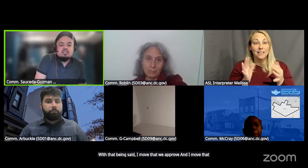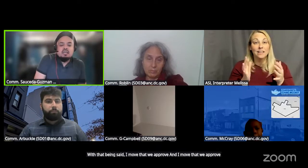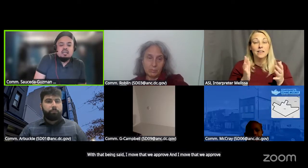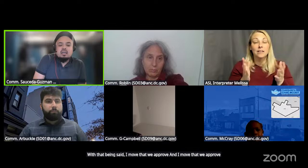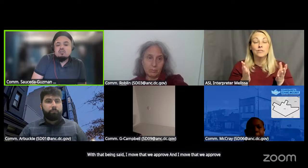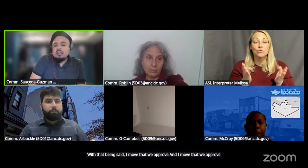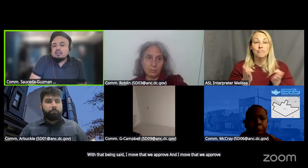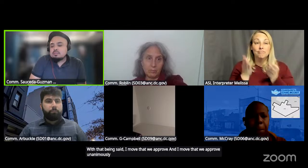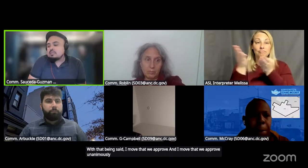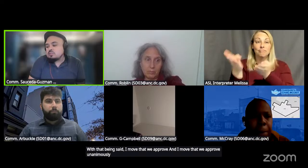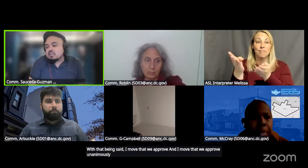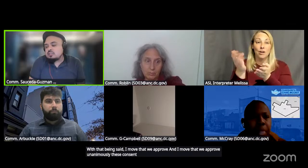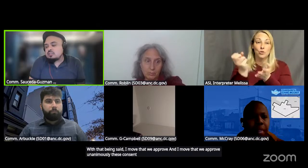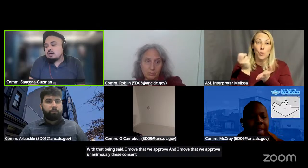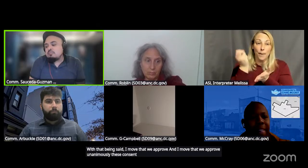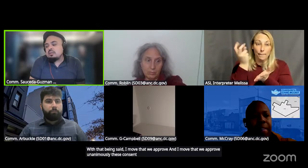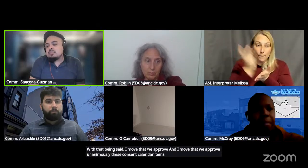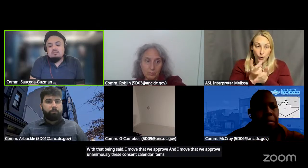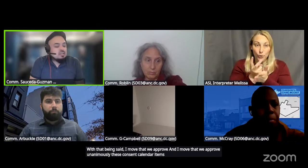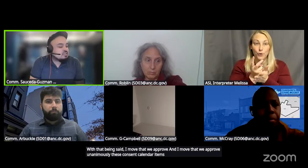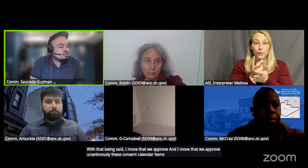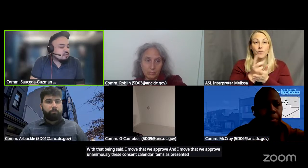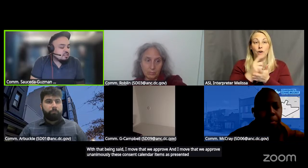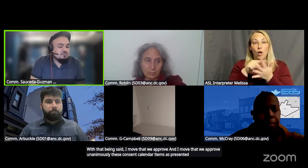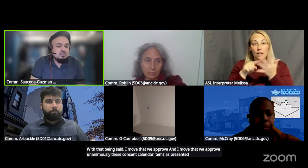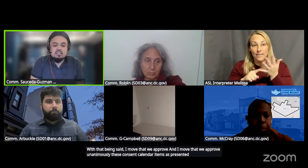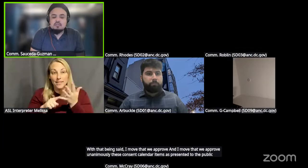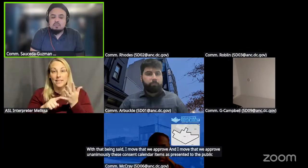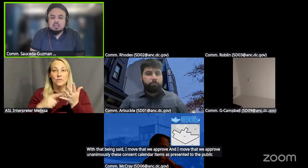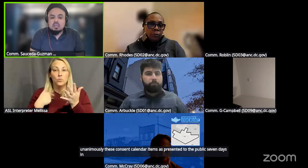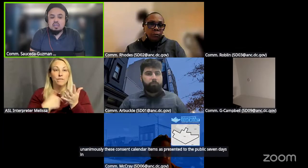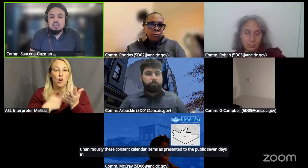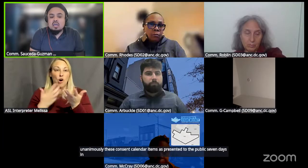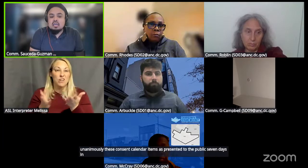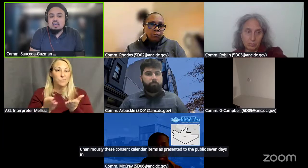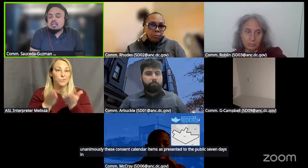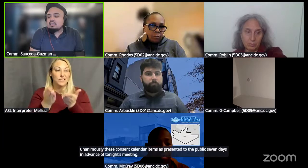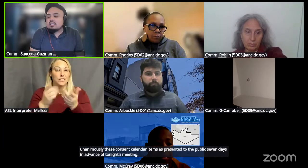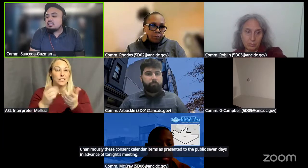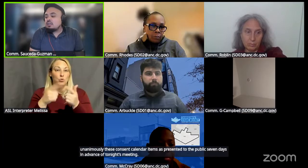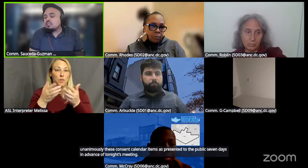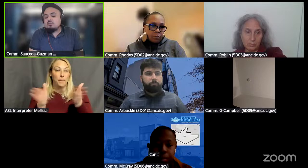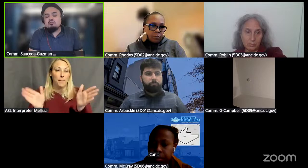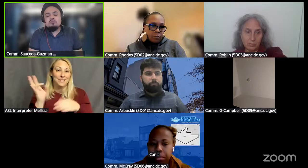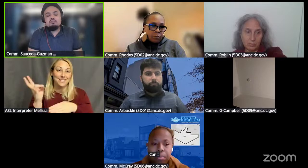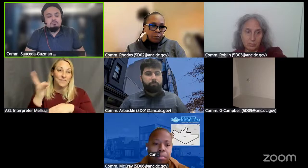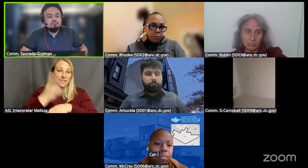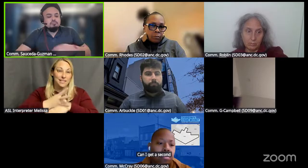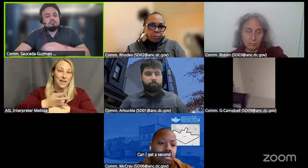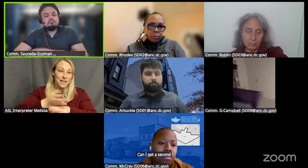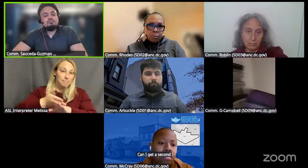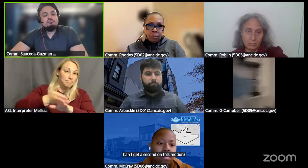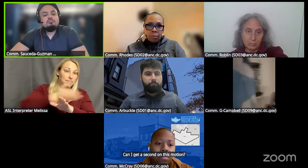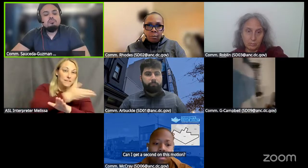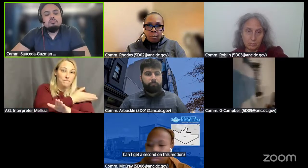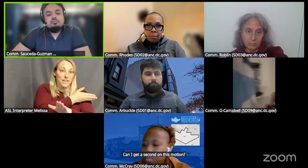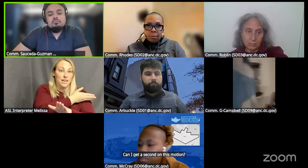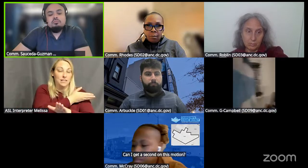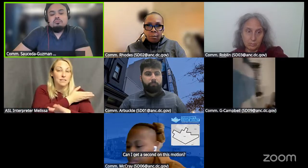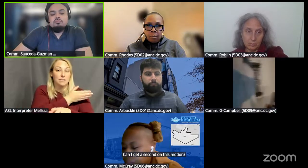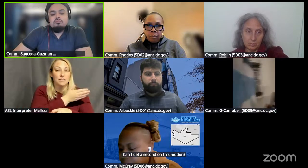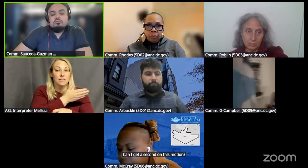these consent calendar items as presented to the public 7 days in advance of tonight's meeting. Can I get a second on this motion?